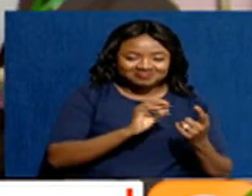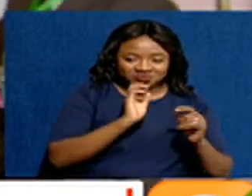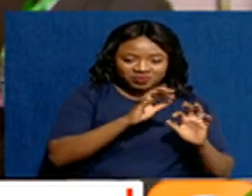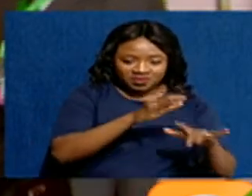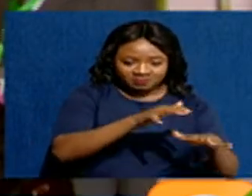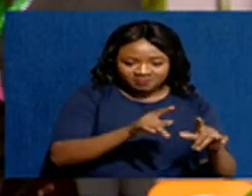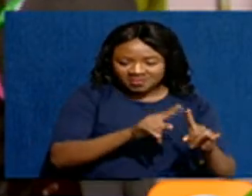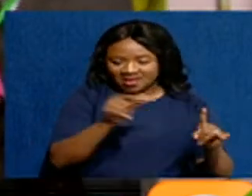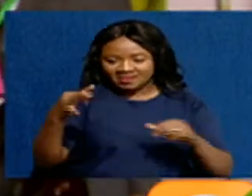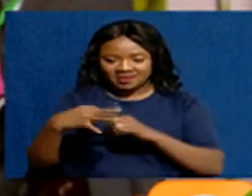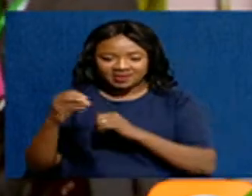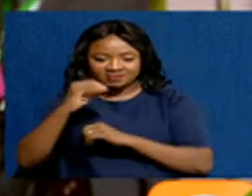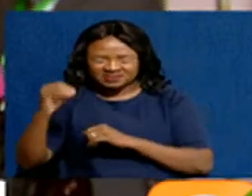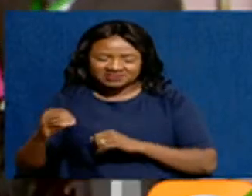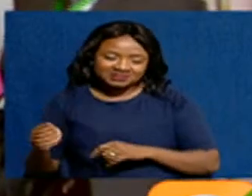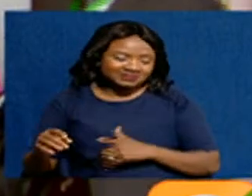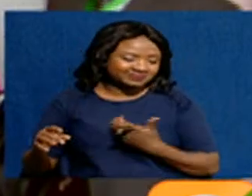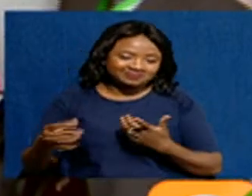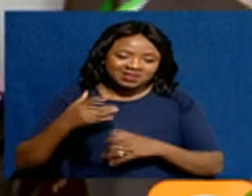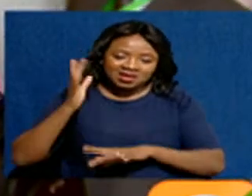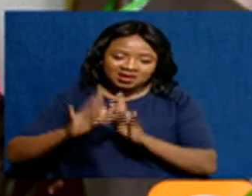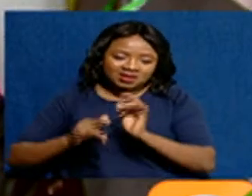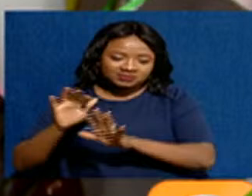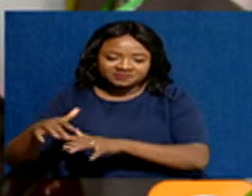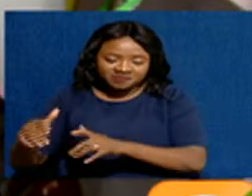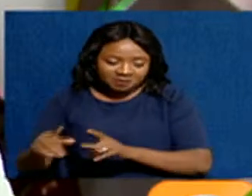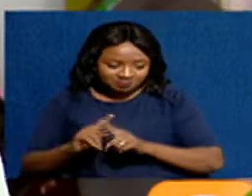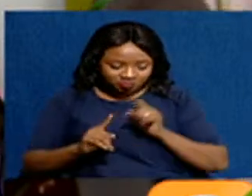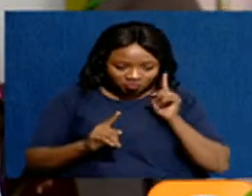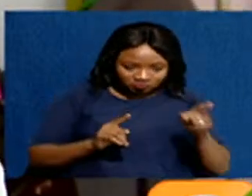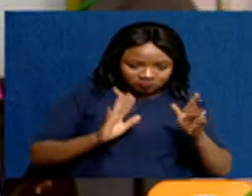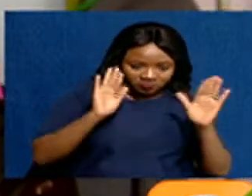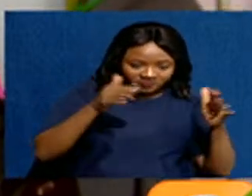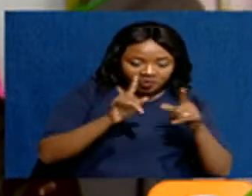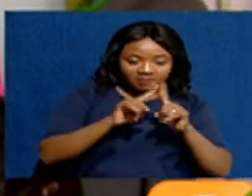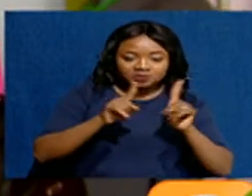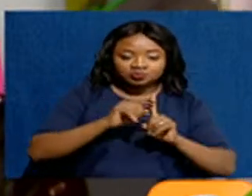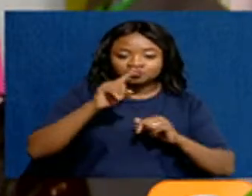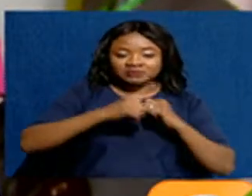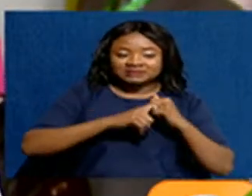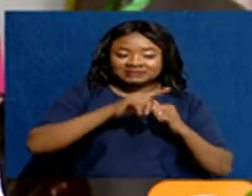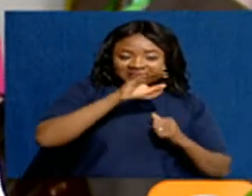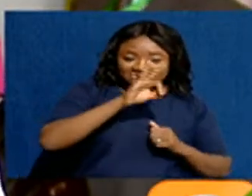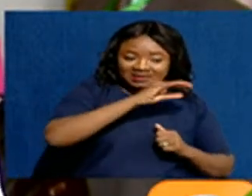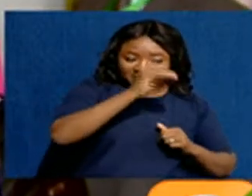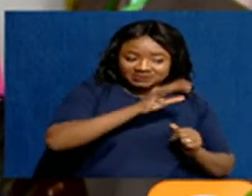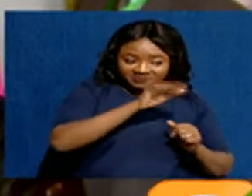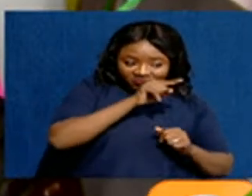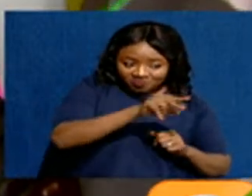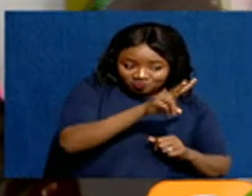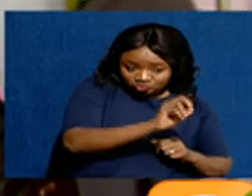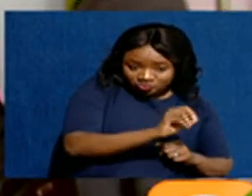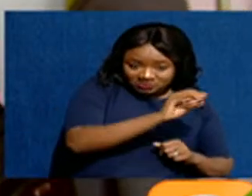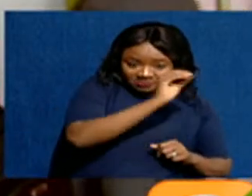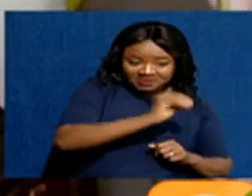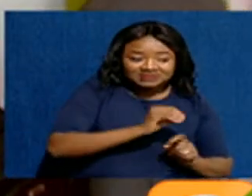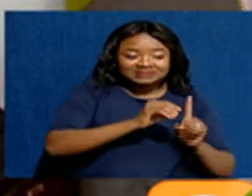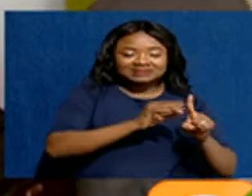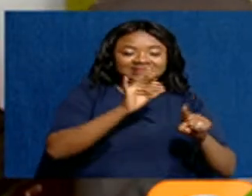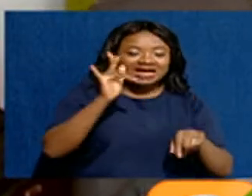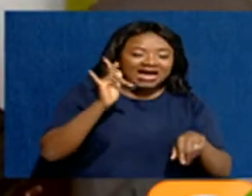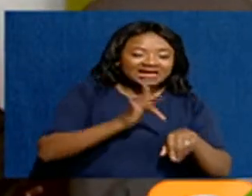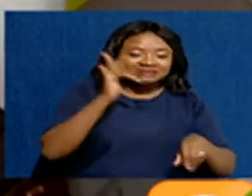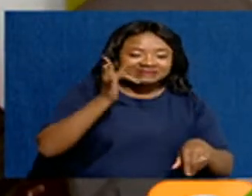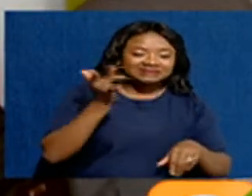to maximize as much as possible this 20%. And furthermore, 63% of the 20% is acidic soils. So we